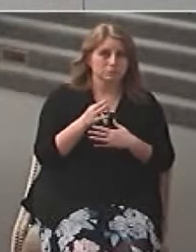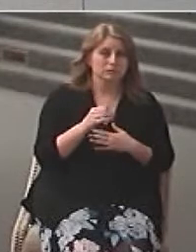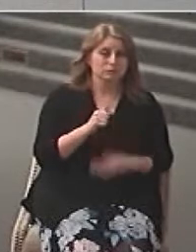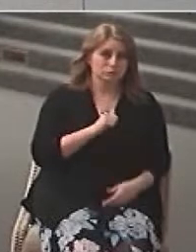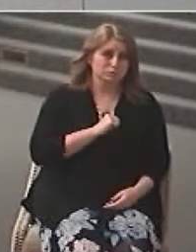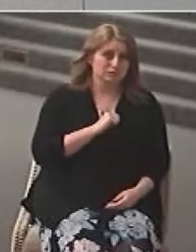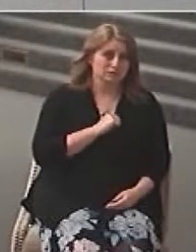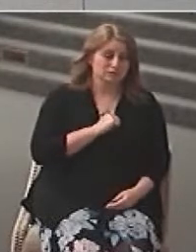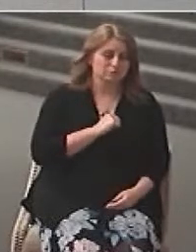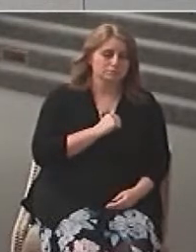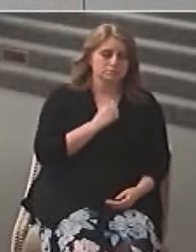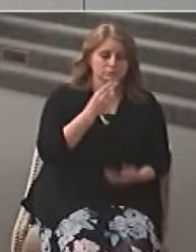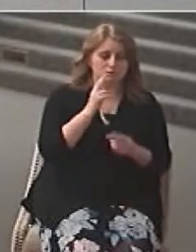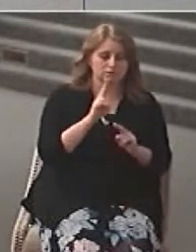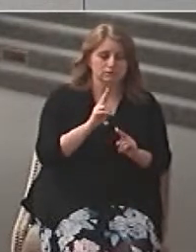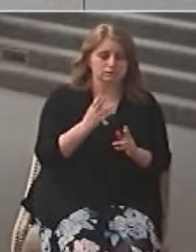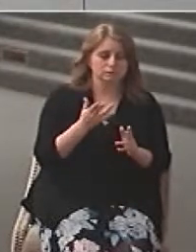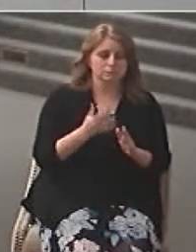be honest.